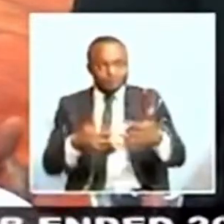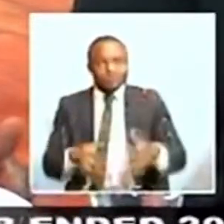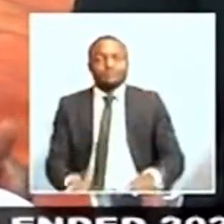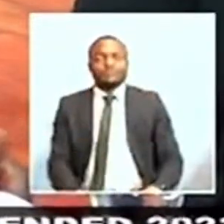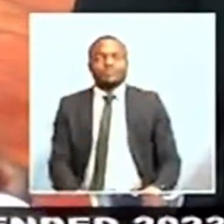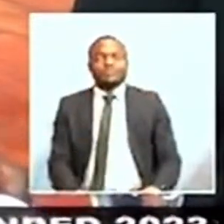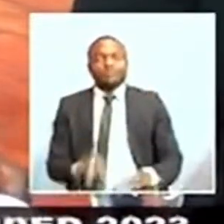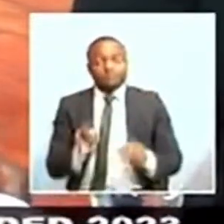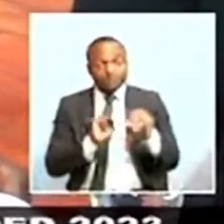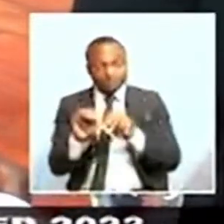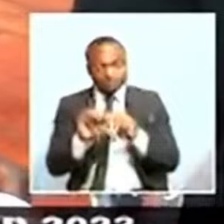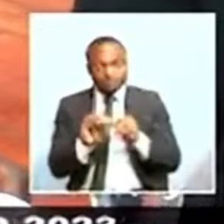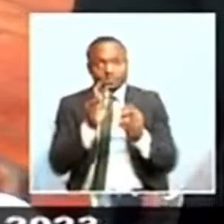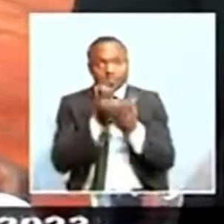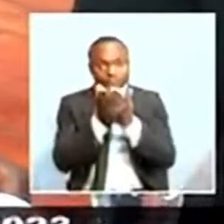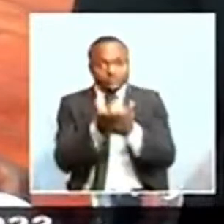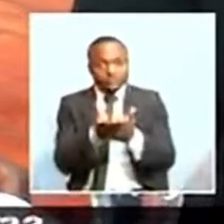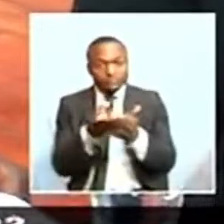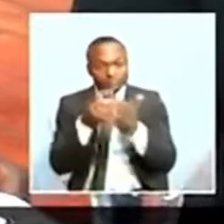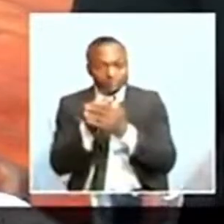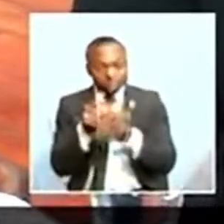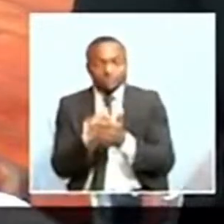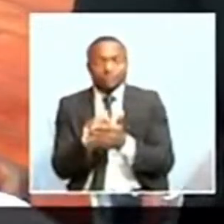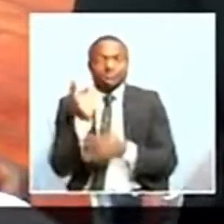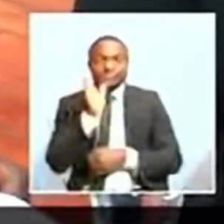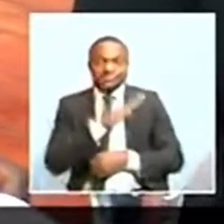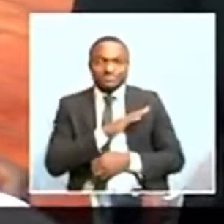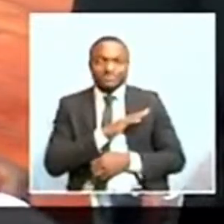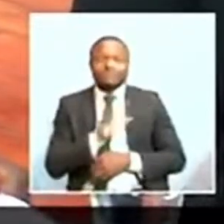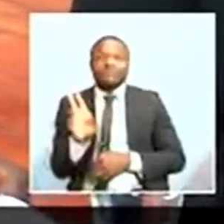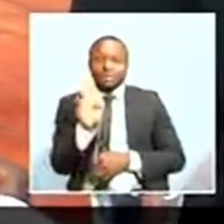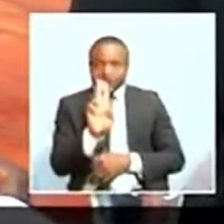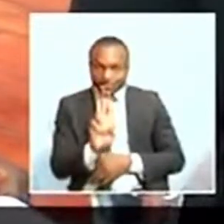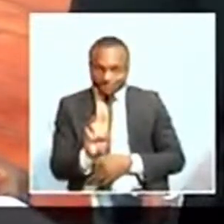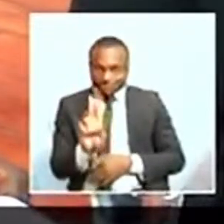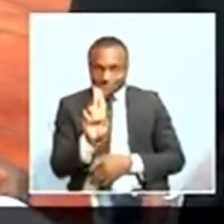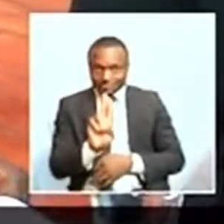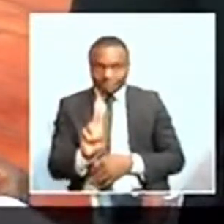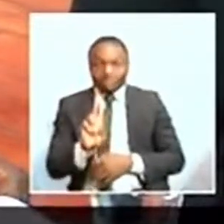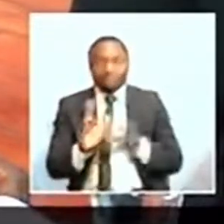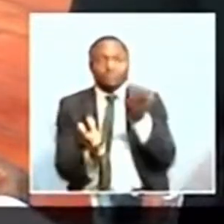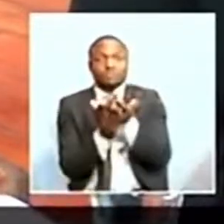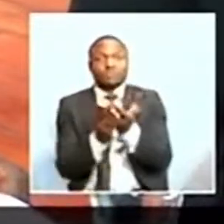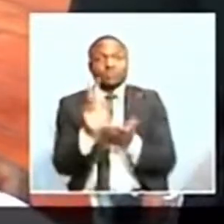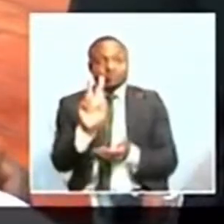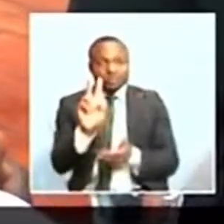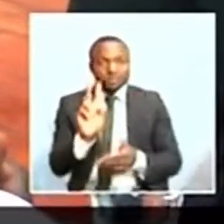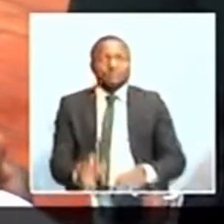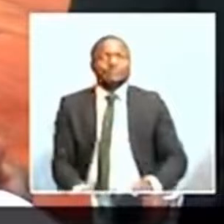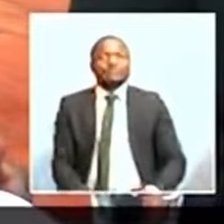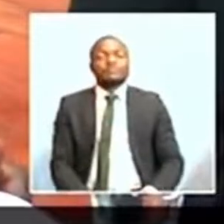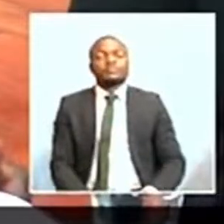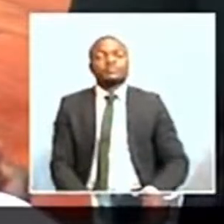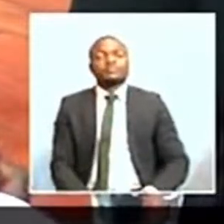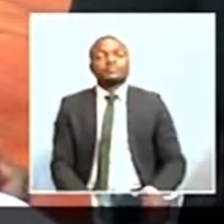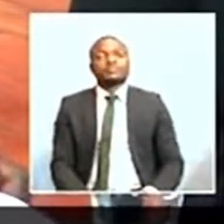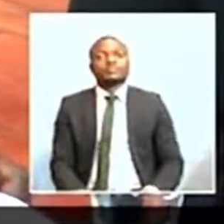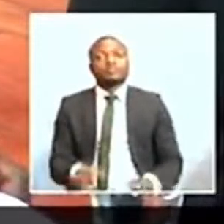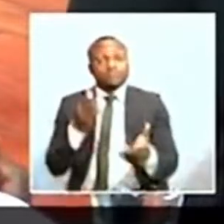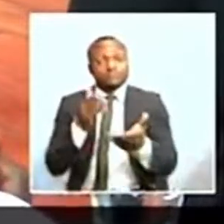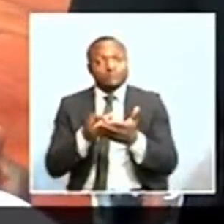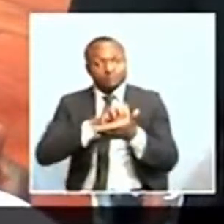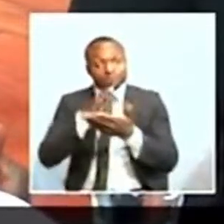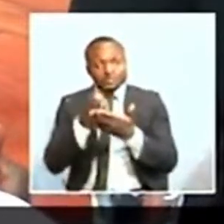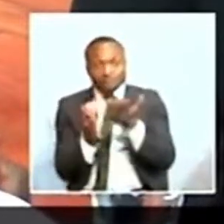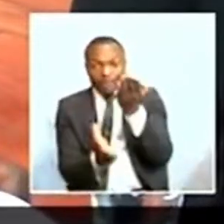taken, management wishes to submit that the funds have since been utilized. Appendix 2. This is evidence